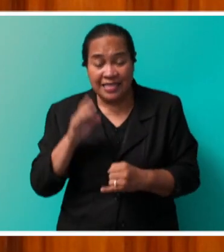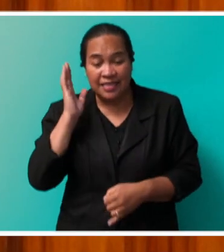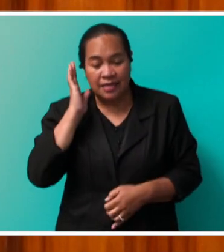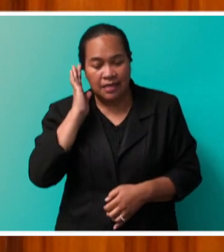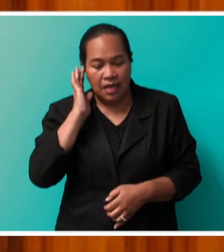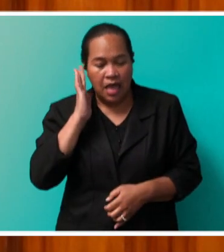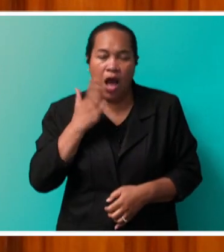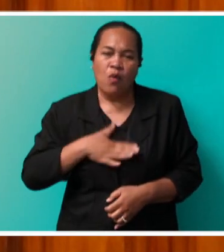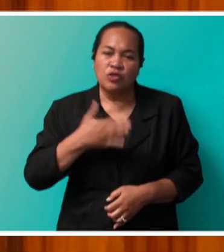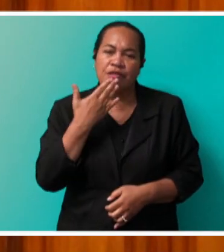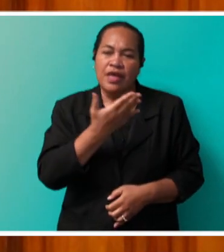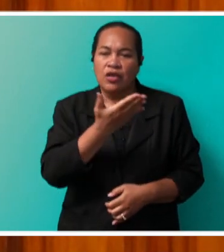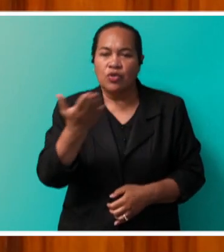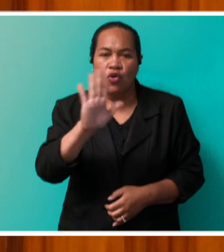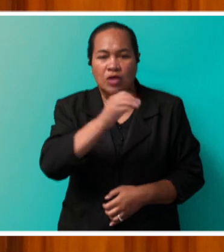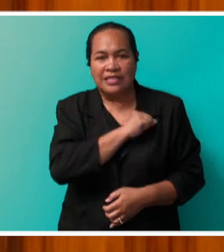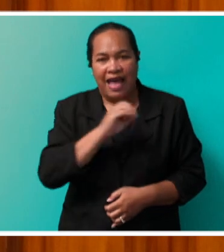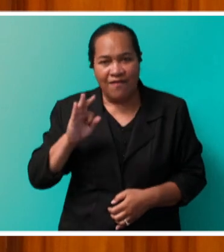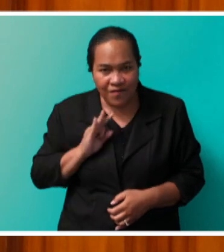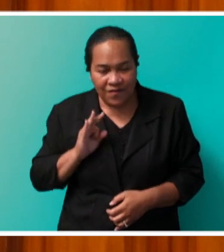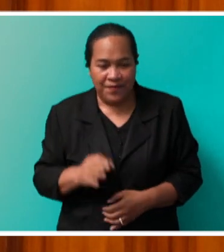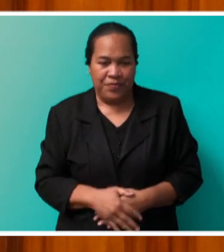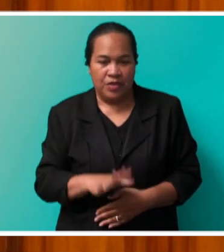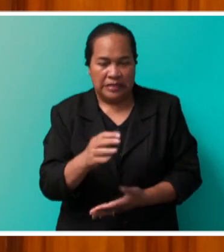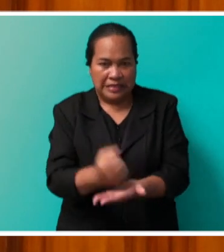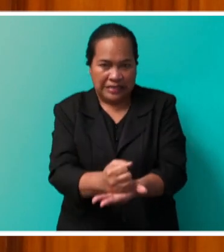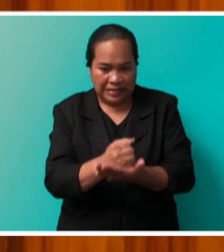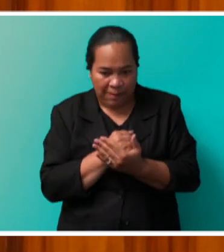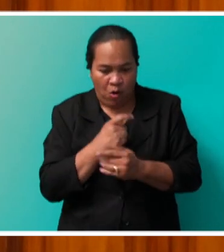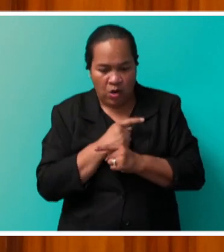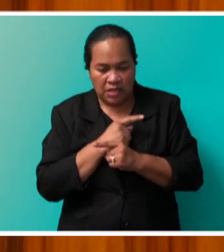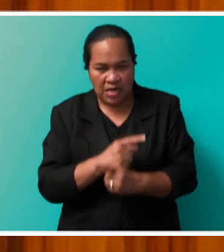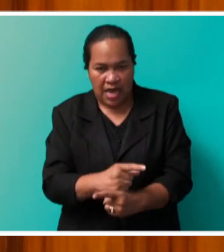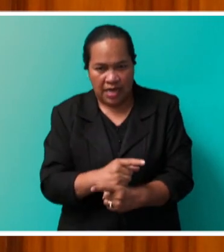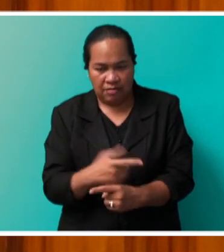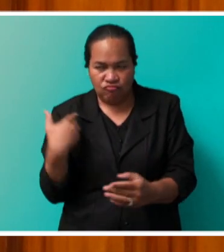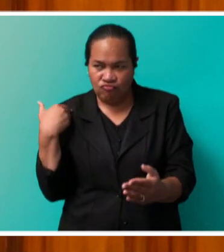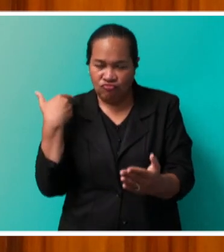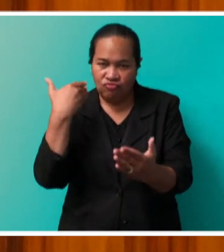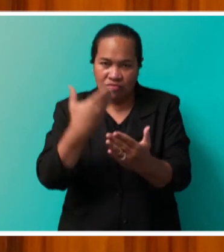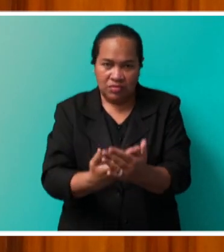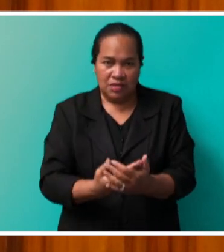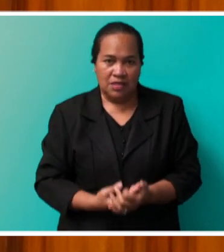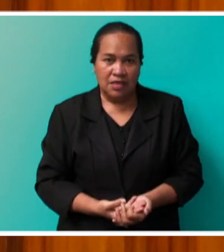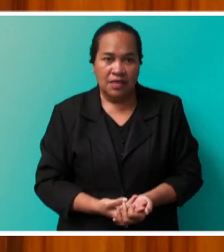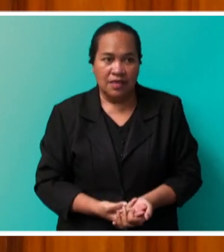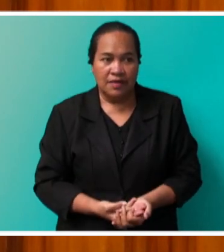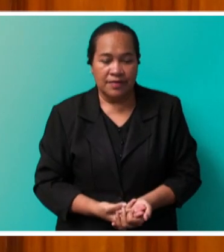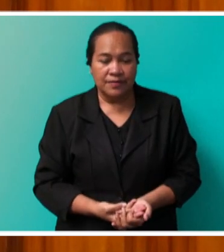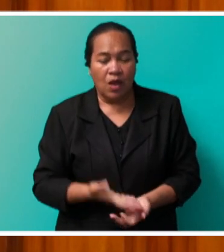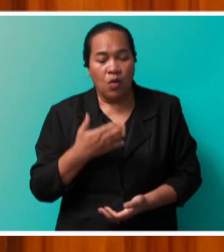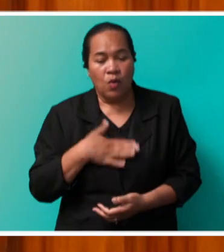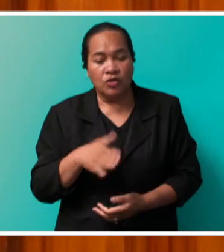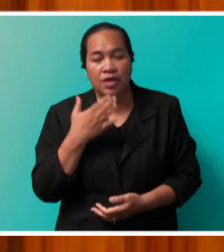would like to thank you and your staff for your support and guidance throughout this year. Honorable Speaker, I'd also like to